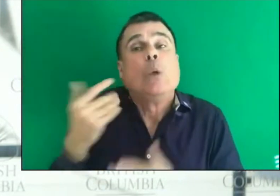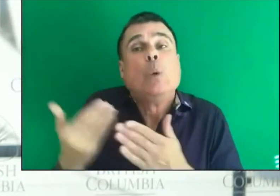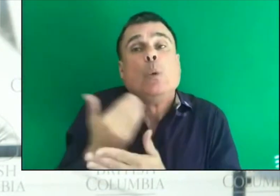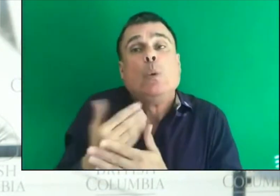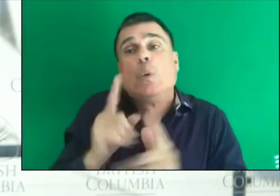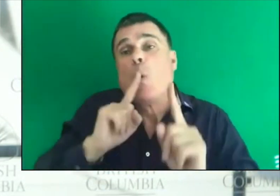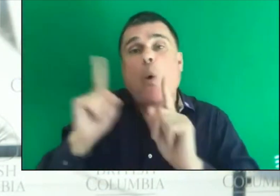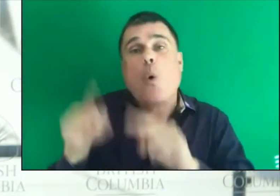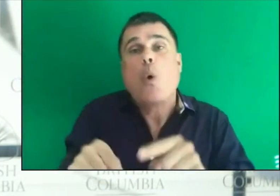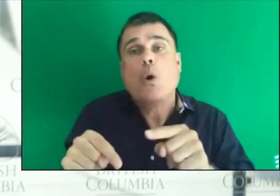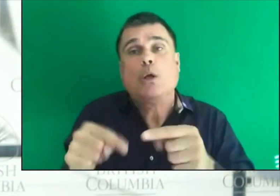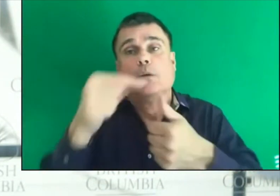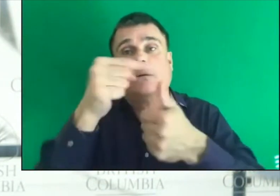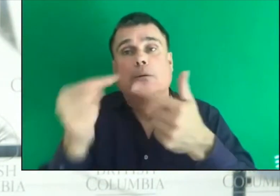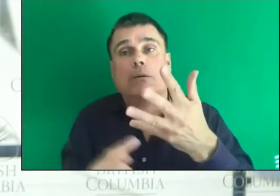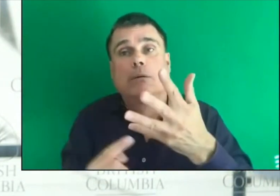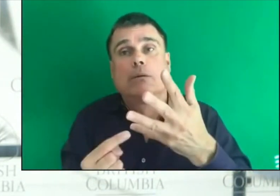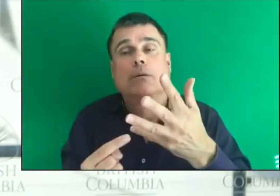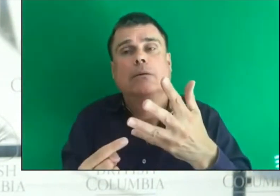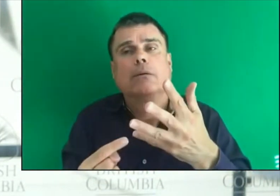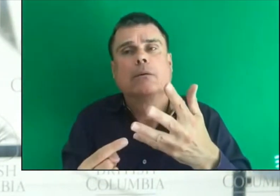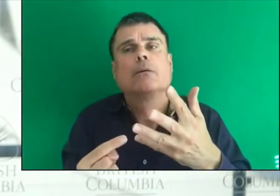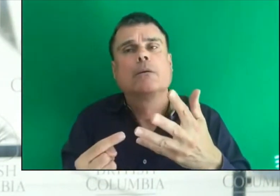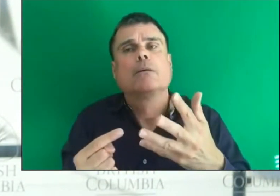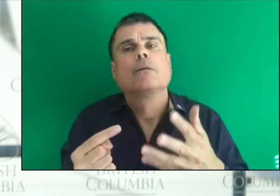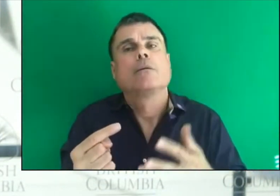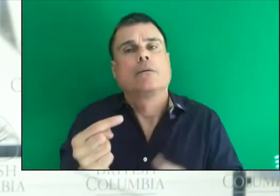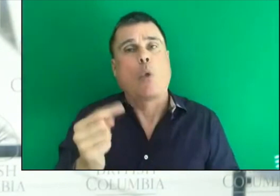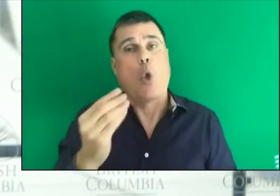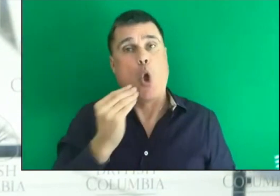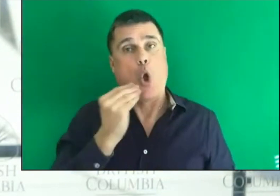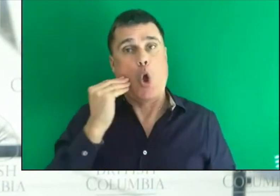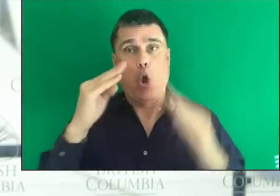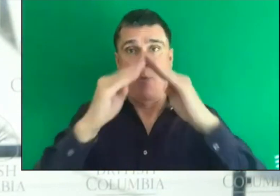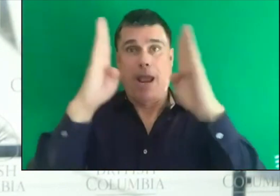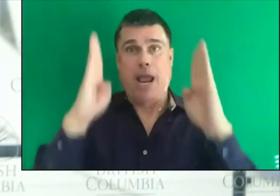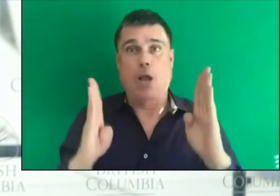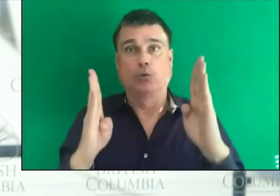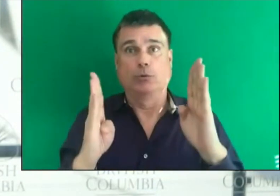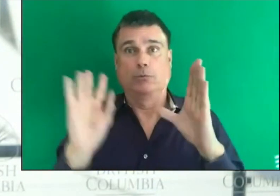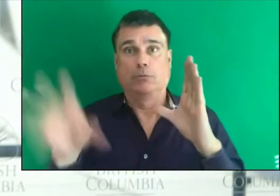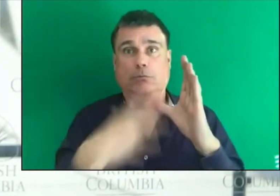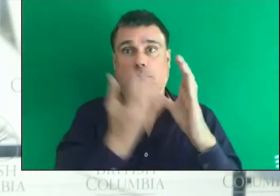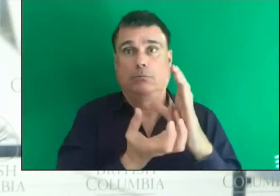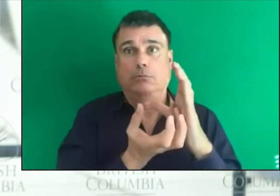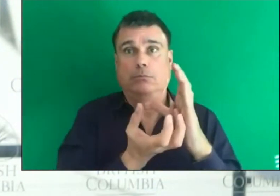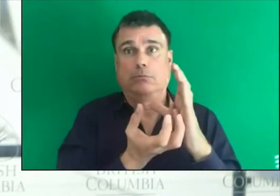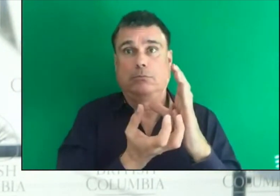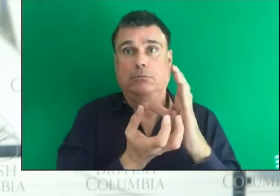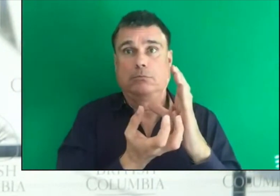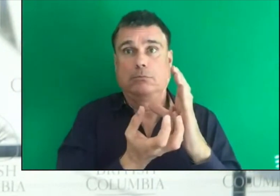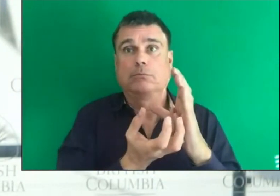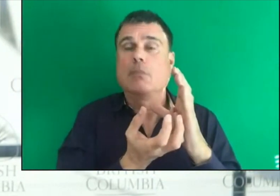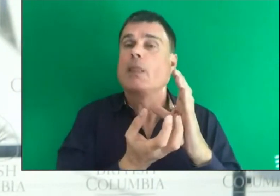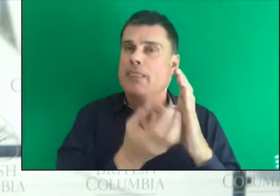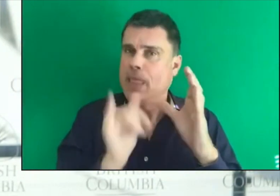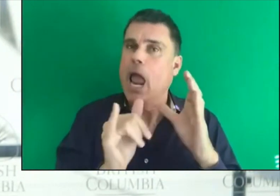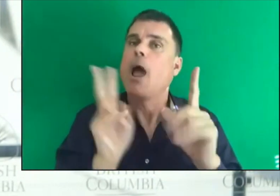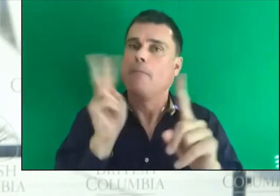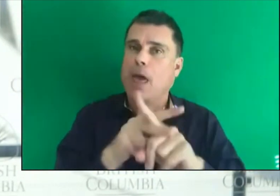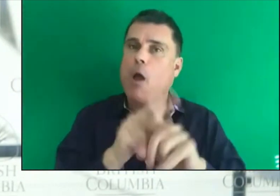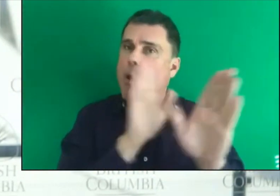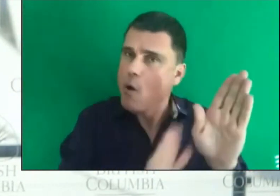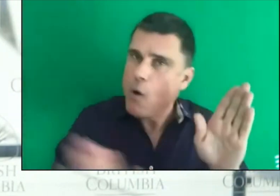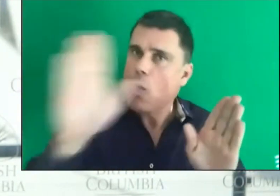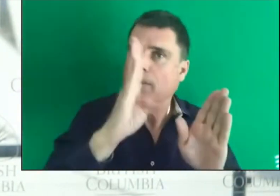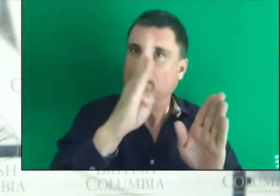province. Yeah, this is something that we have had ongoing discussions about. We do have PHO orders that